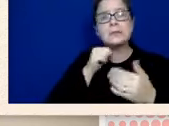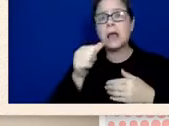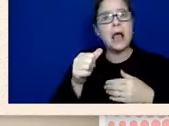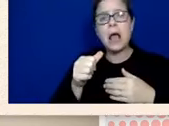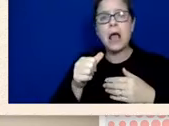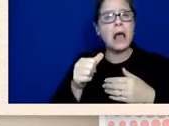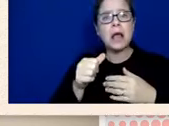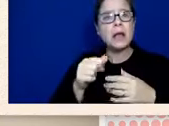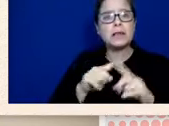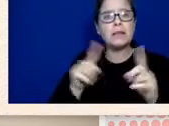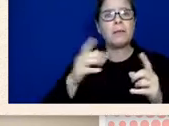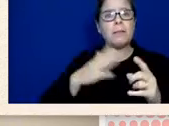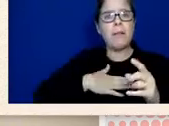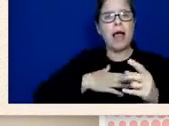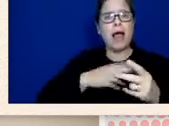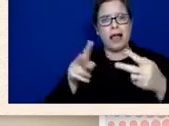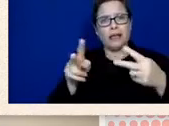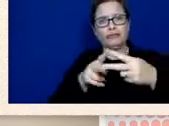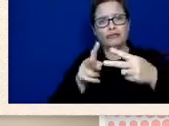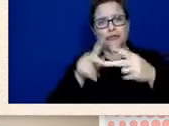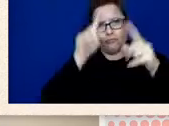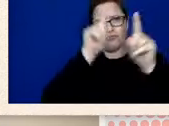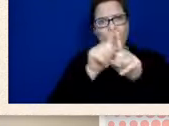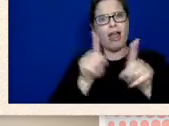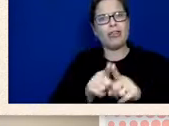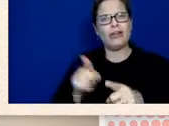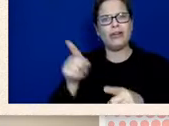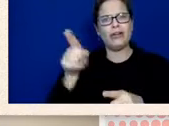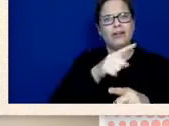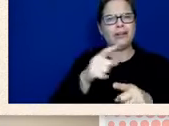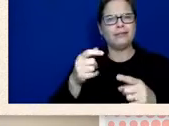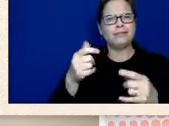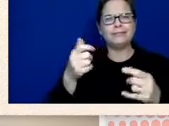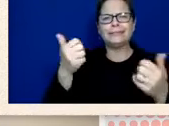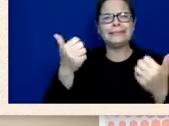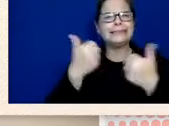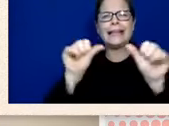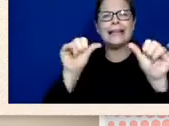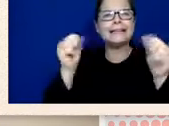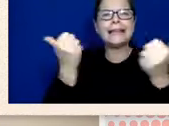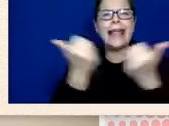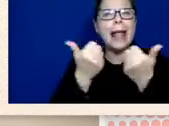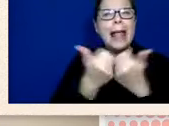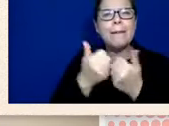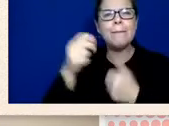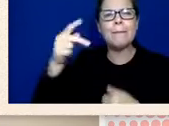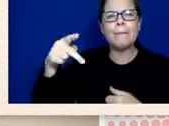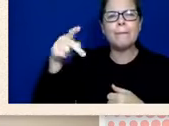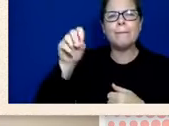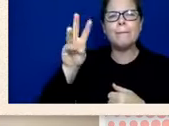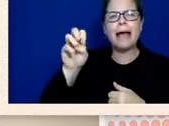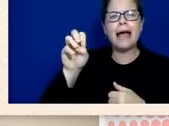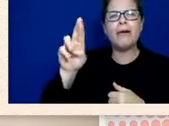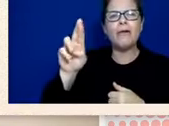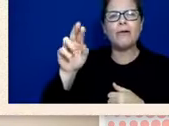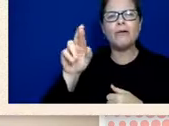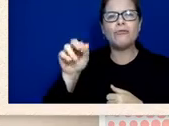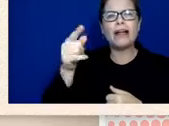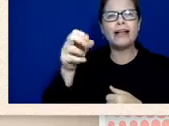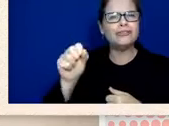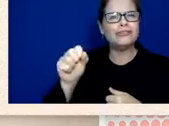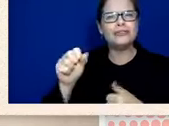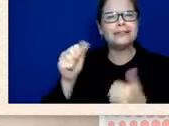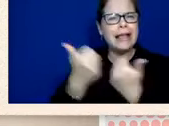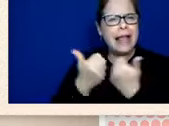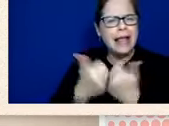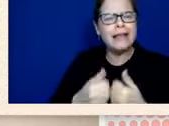I'm pretty sure we still played Power Rangers the same way. We kind of did a wrestling too. It may have helped me a